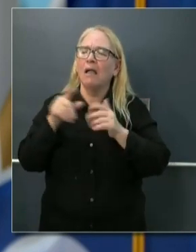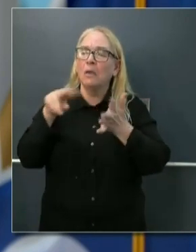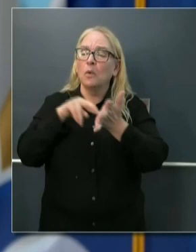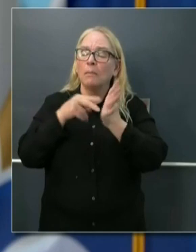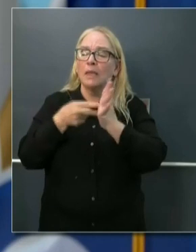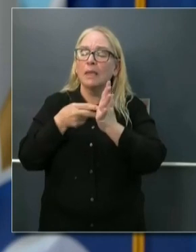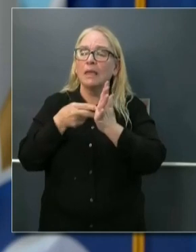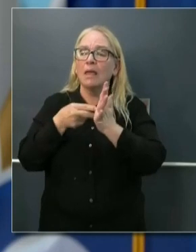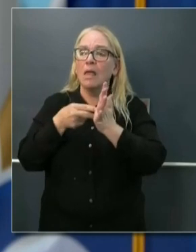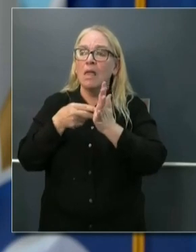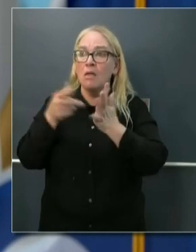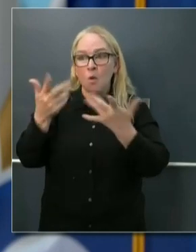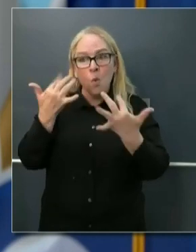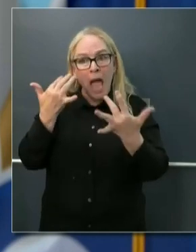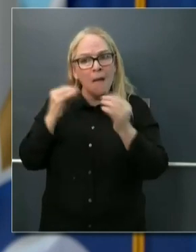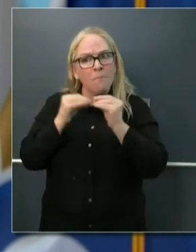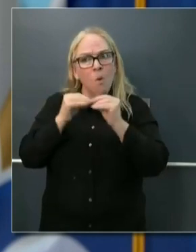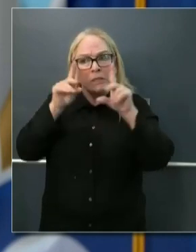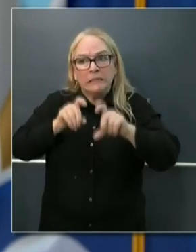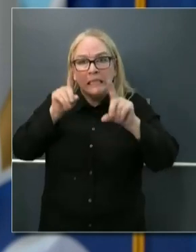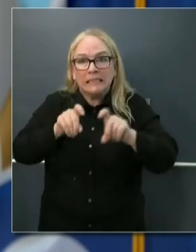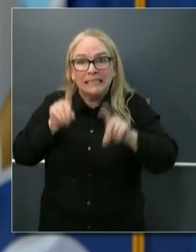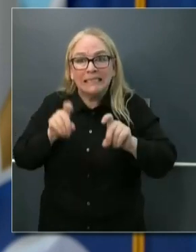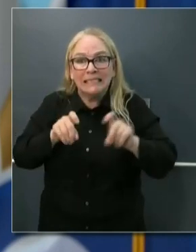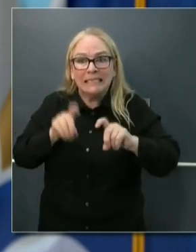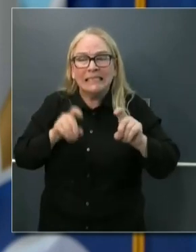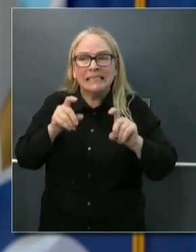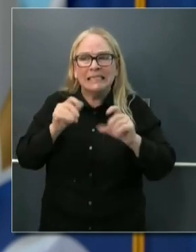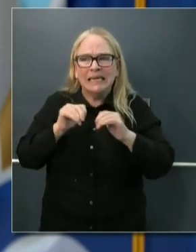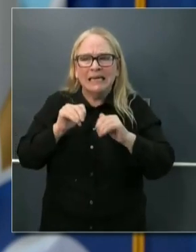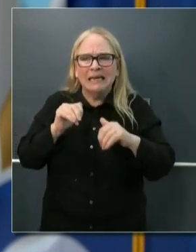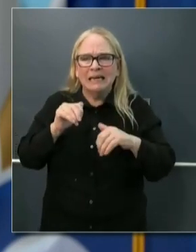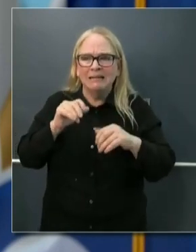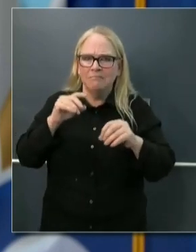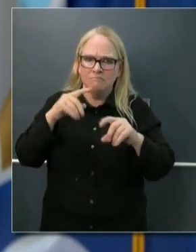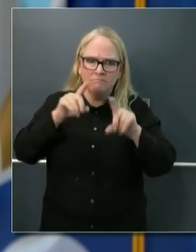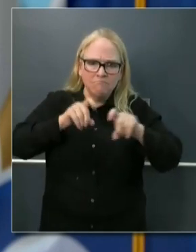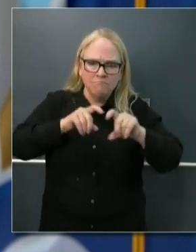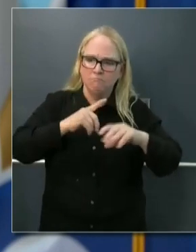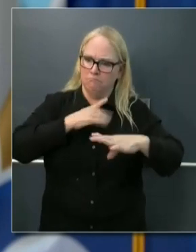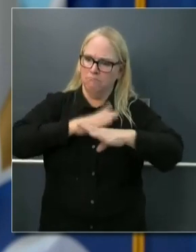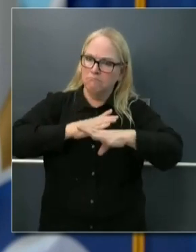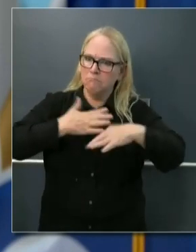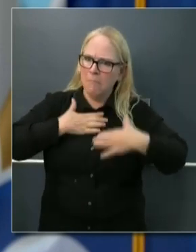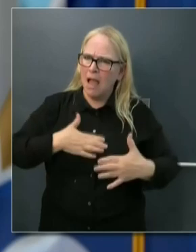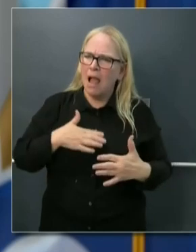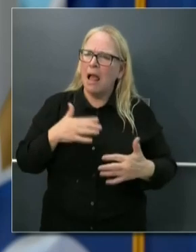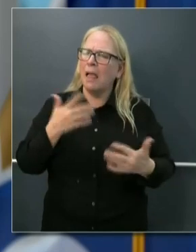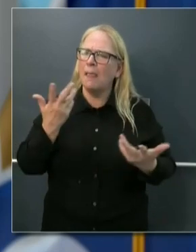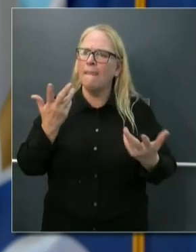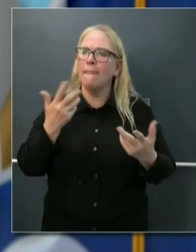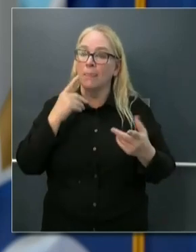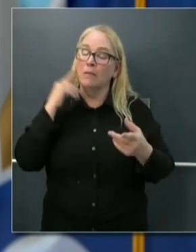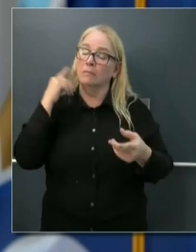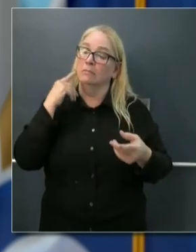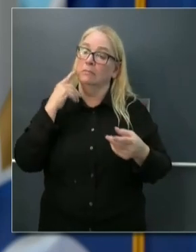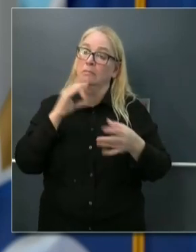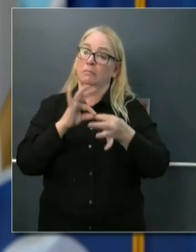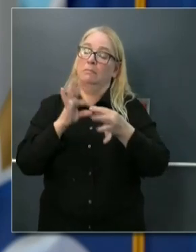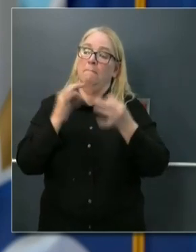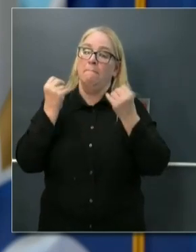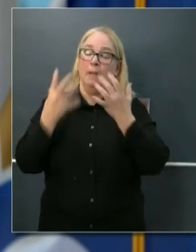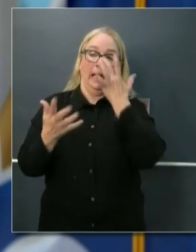virus testing? And on the cost side, you're saying millions of Californians could benefit from this. Per diem be $66 a